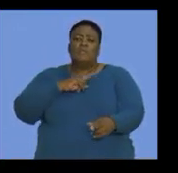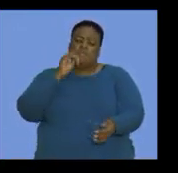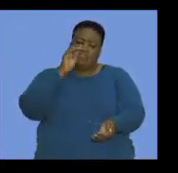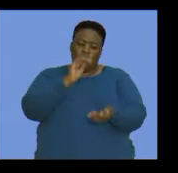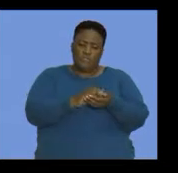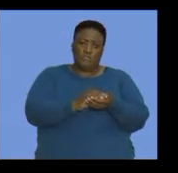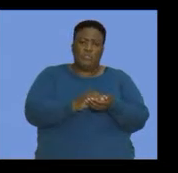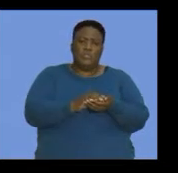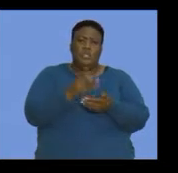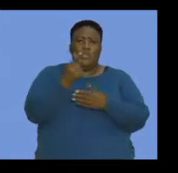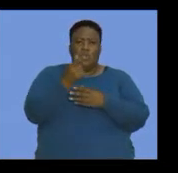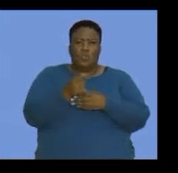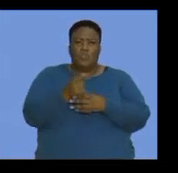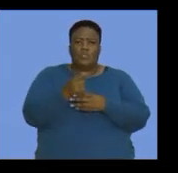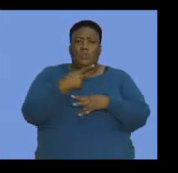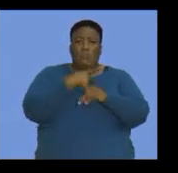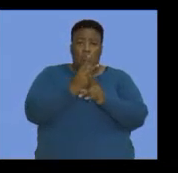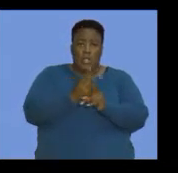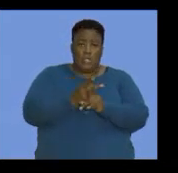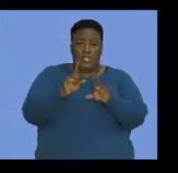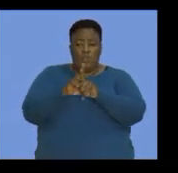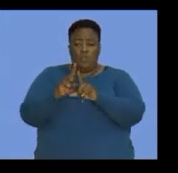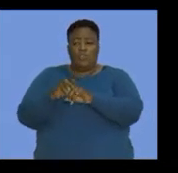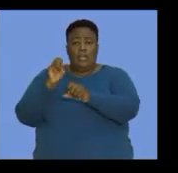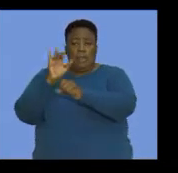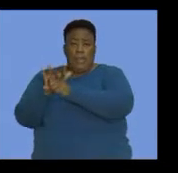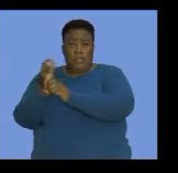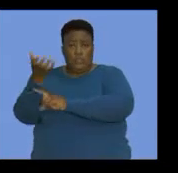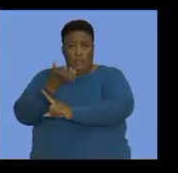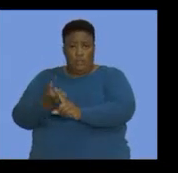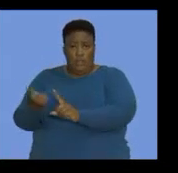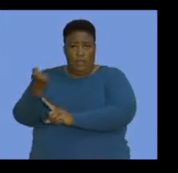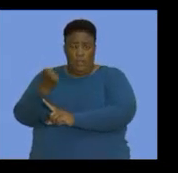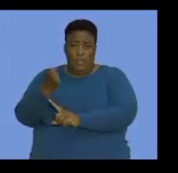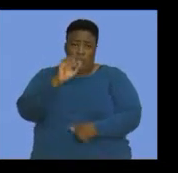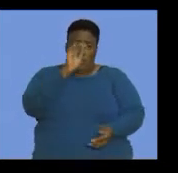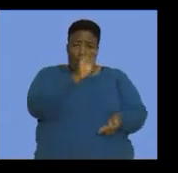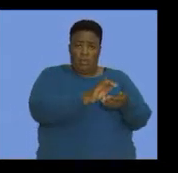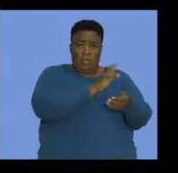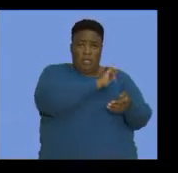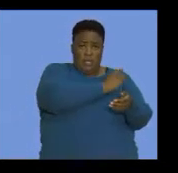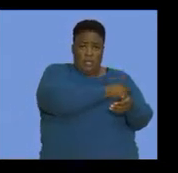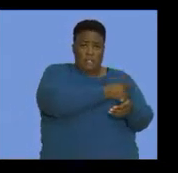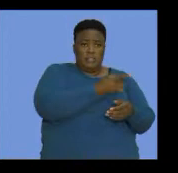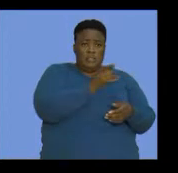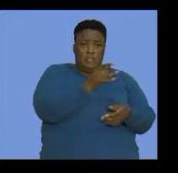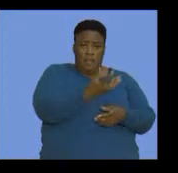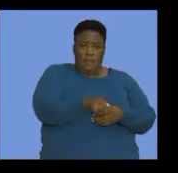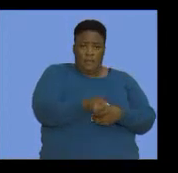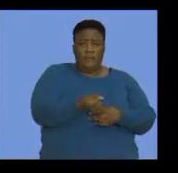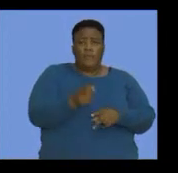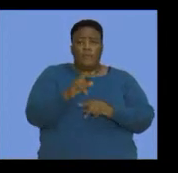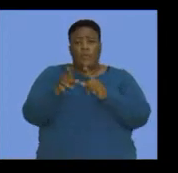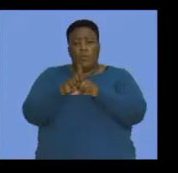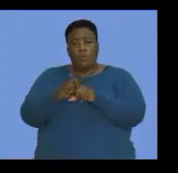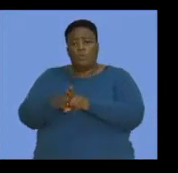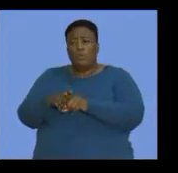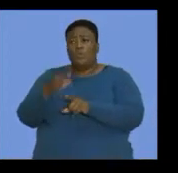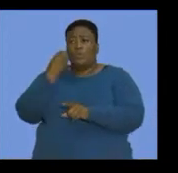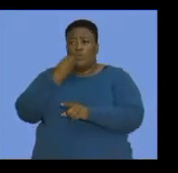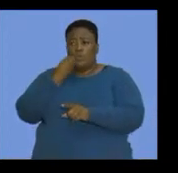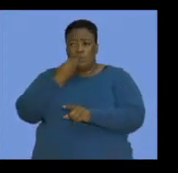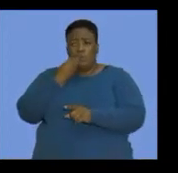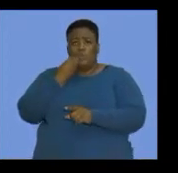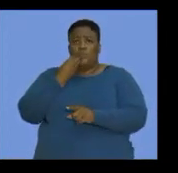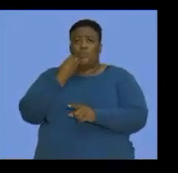of production and we're reducing the impact that that has on the environment. So we reduce the energy that is required. We're